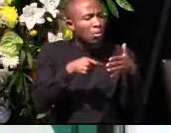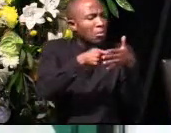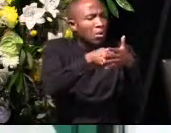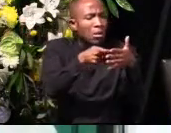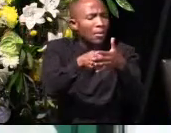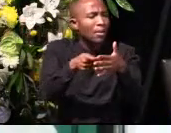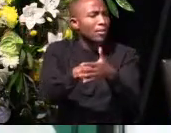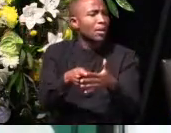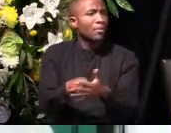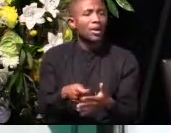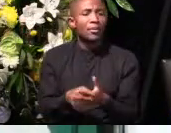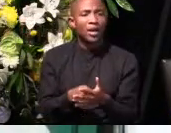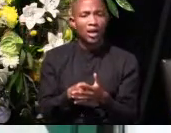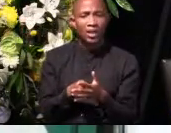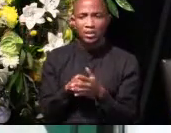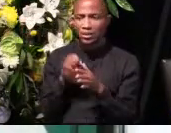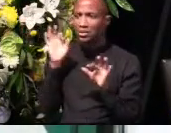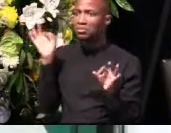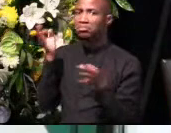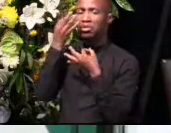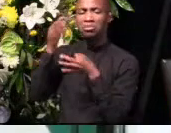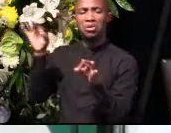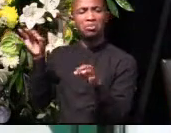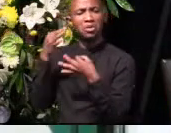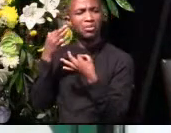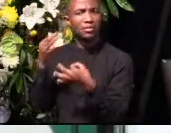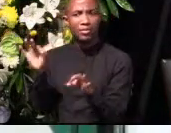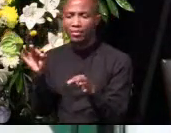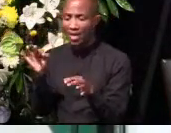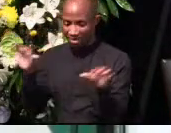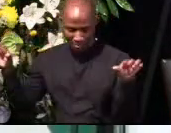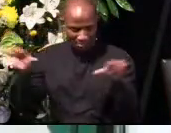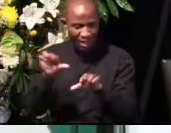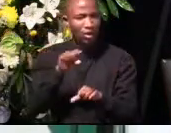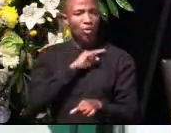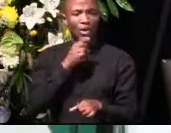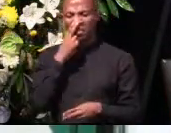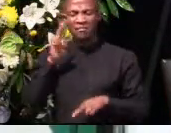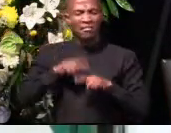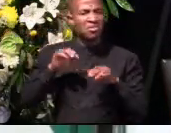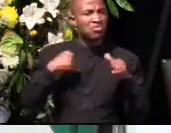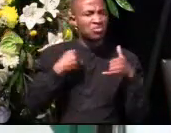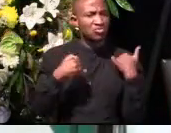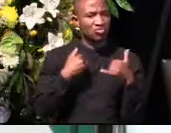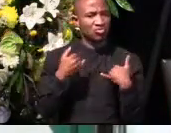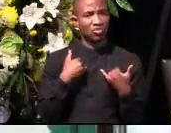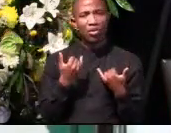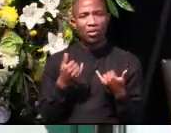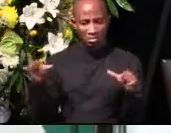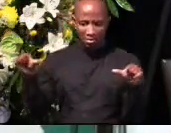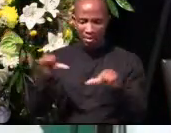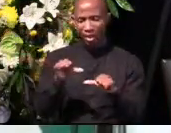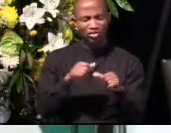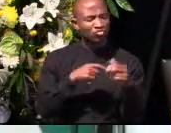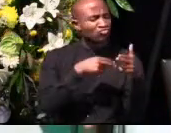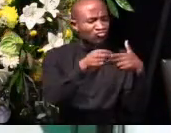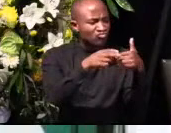when musicians and artists come to perform they come back what does that mean